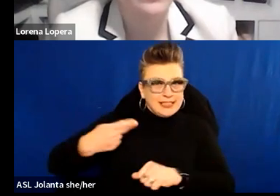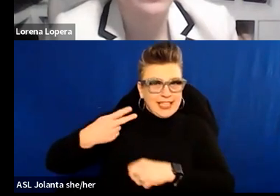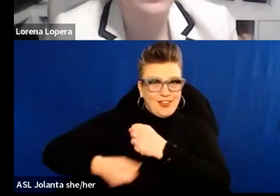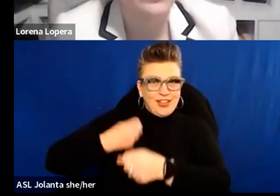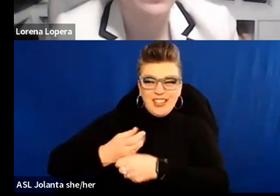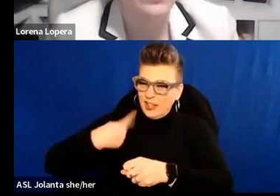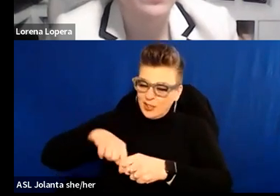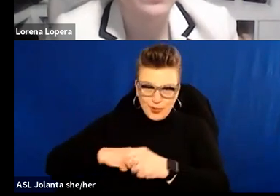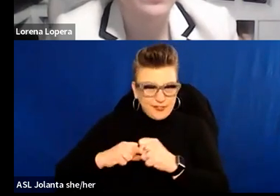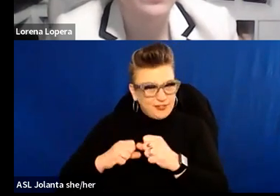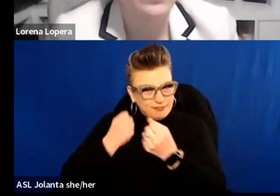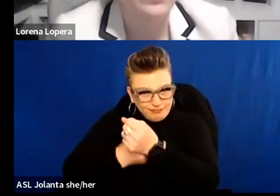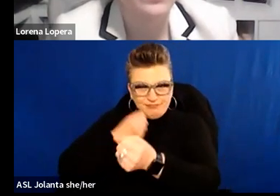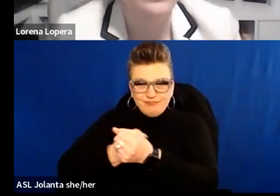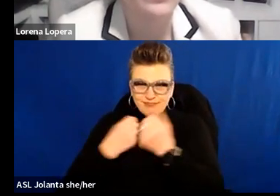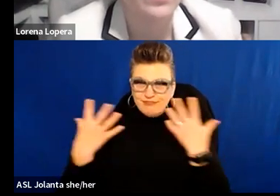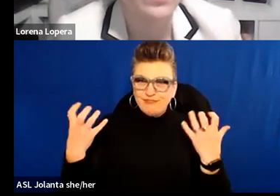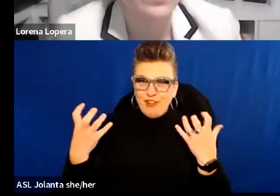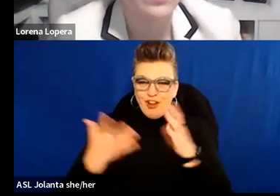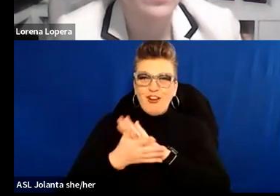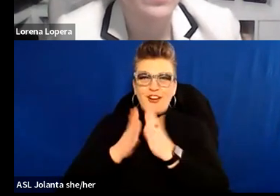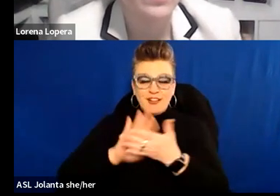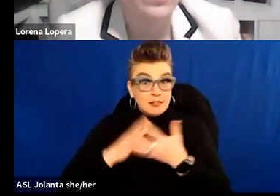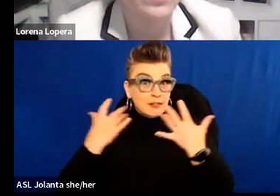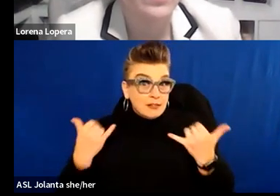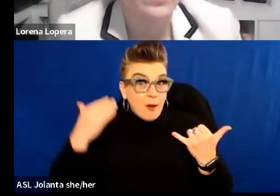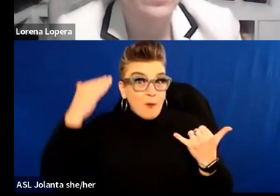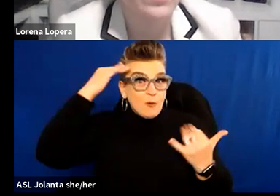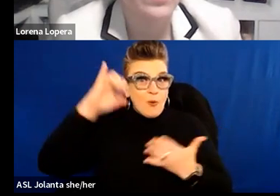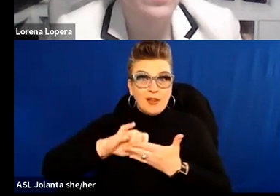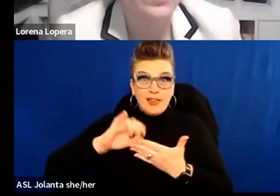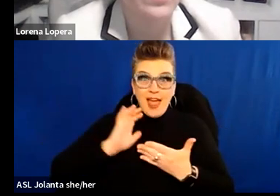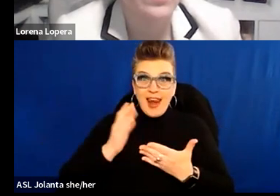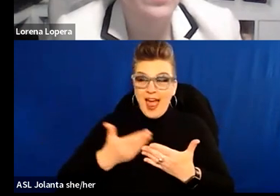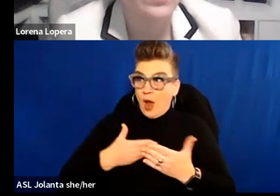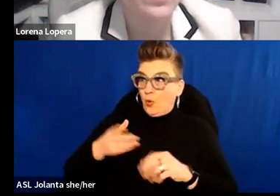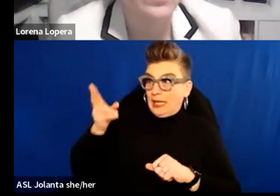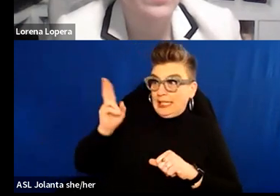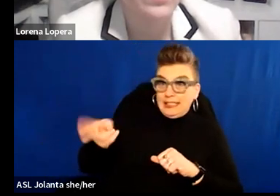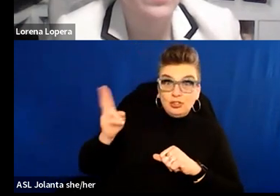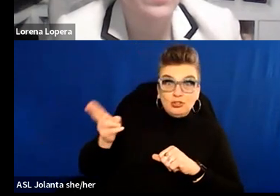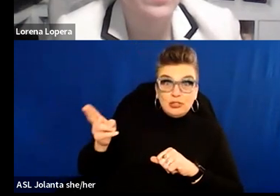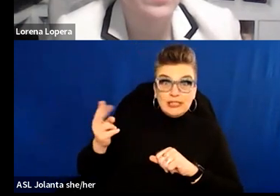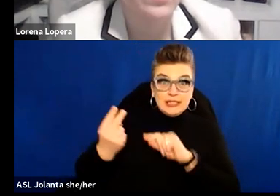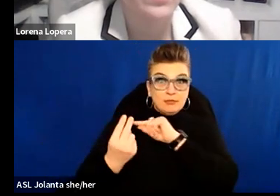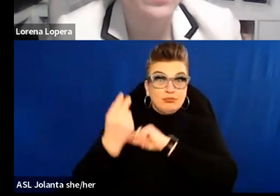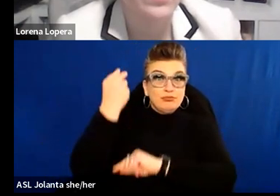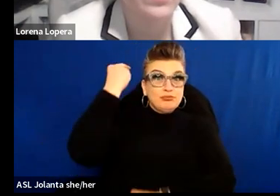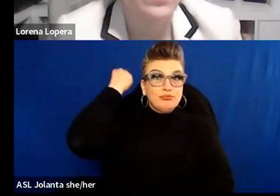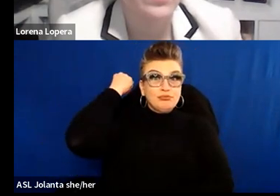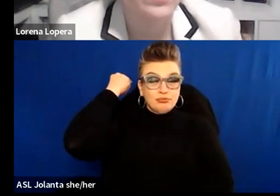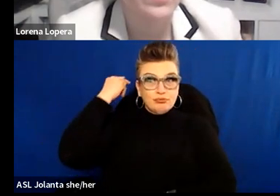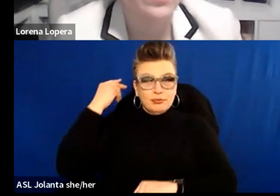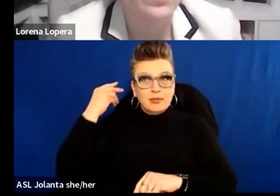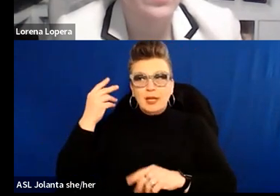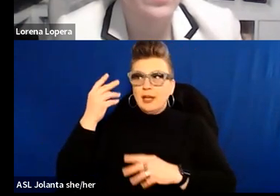uh knowing that our our history right now uh tells